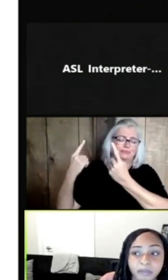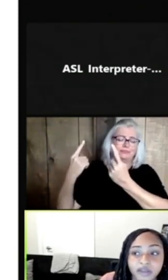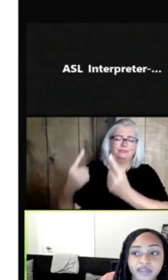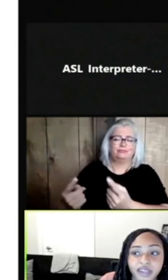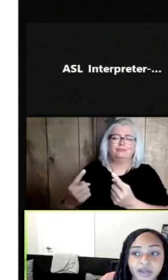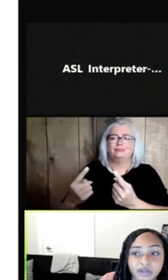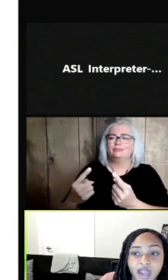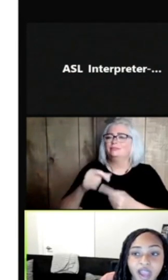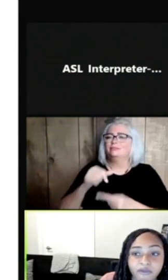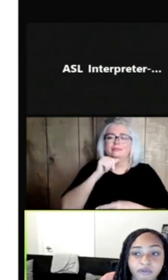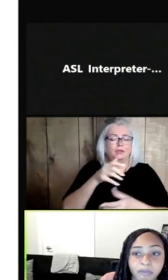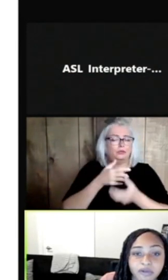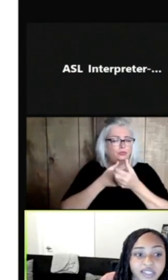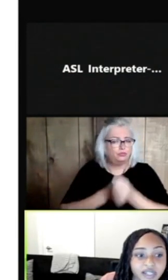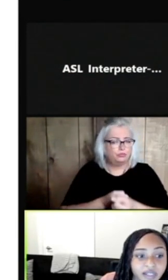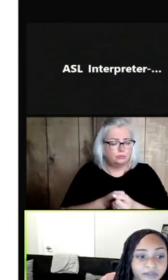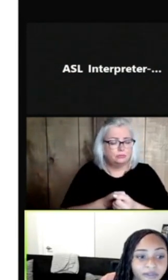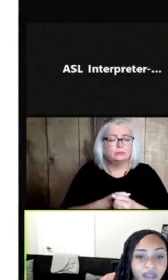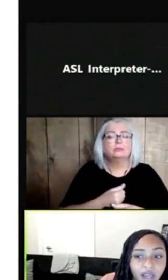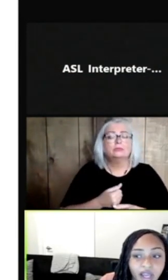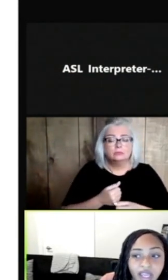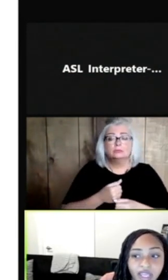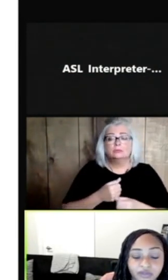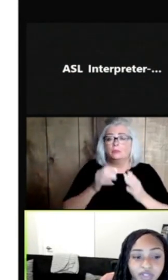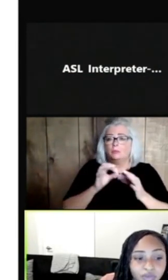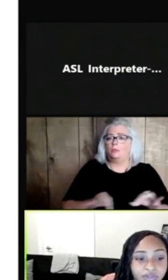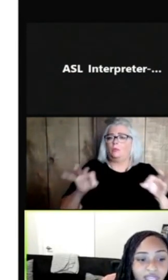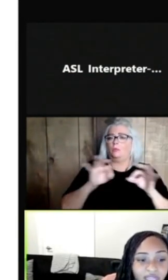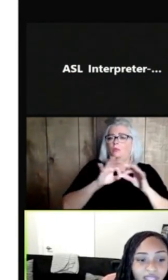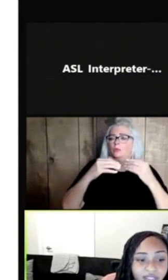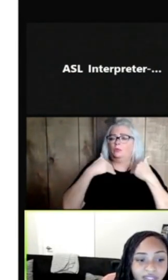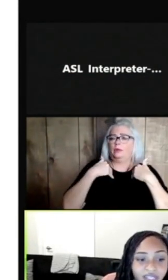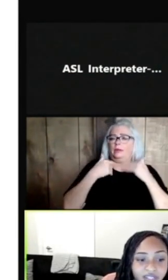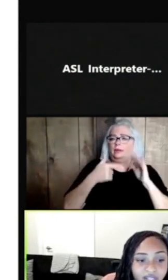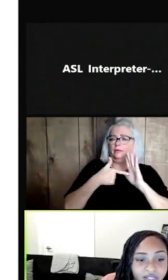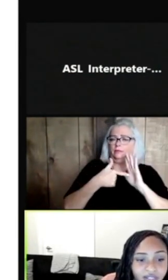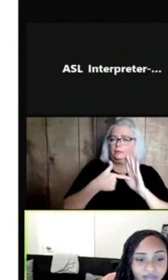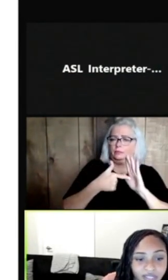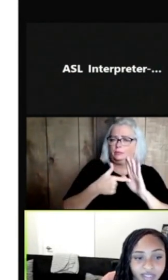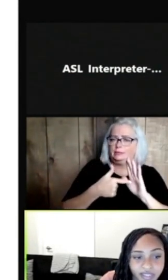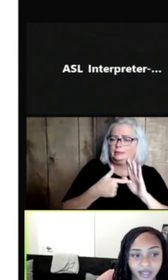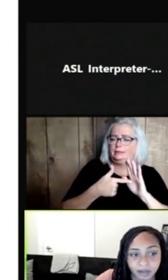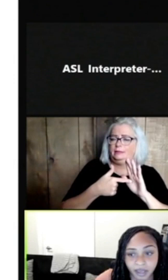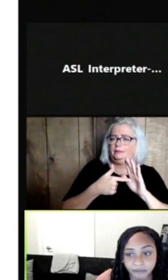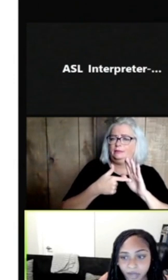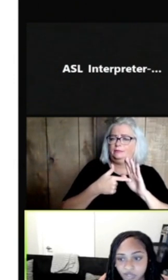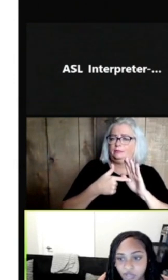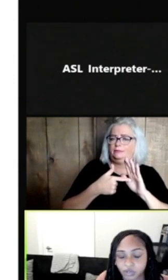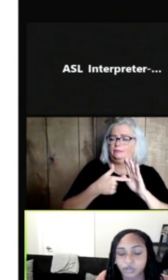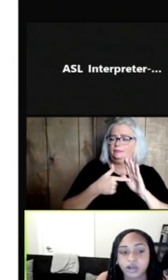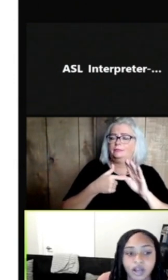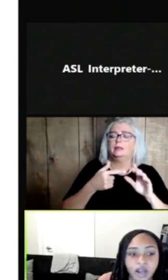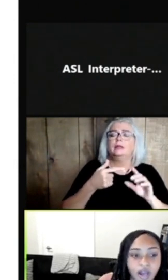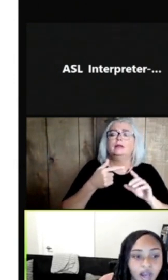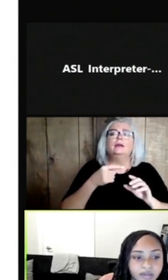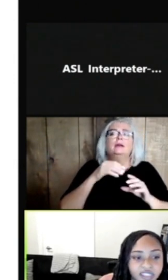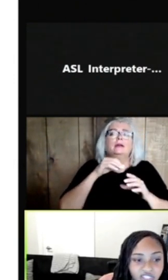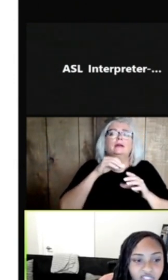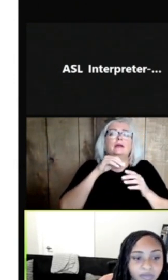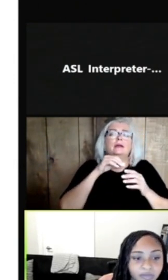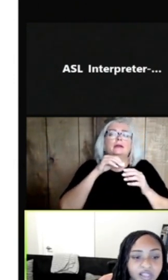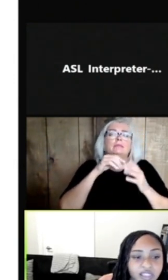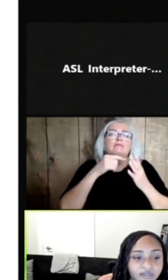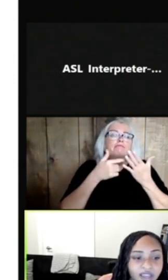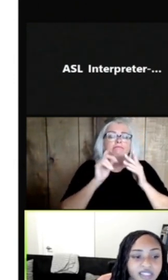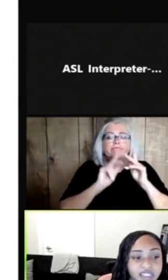it is important that we do have representative individuals that conduct these informational